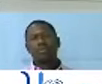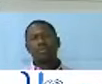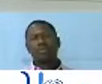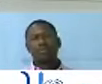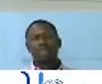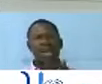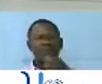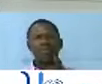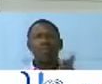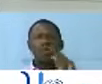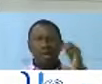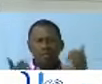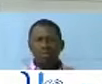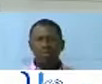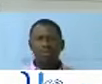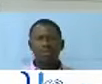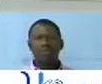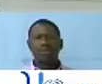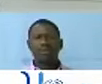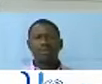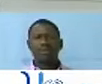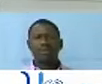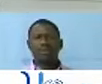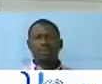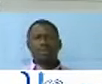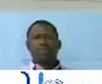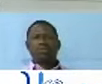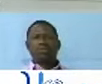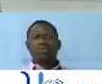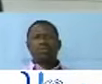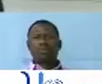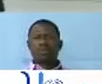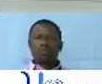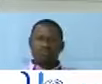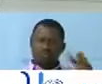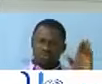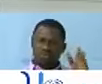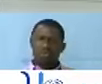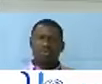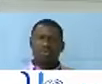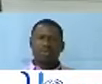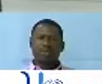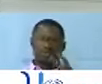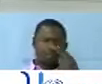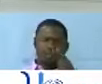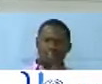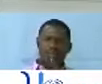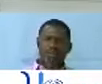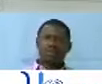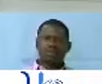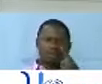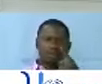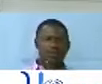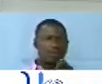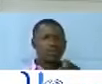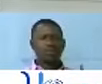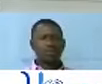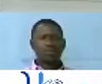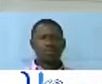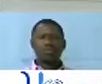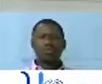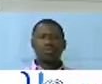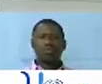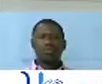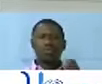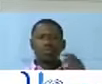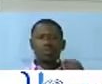What is going on? He said, No, go. And then I could saw all these guys with their suits. I mean, they can't even hide. They're wearing their suits and their dark glasses all over the place.